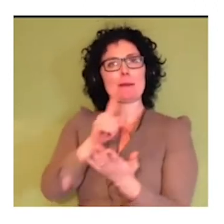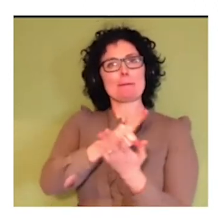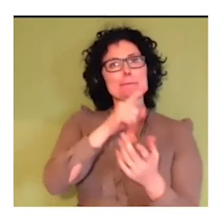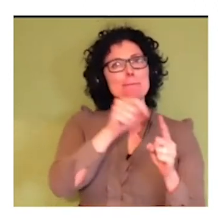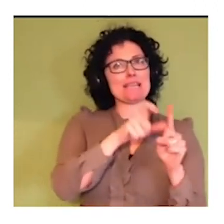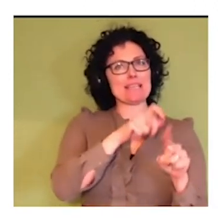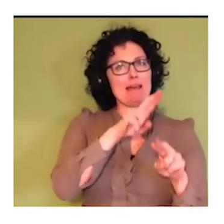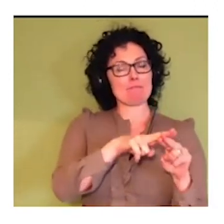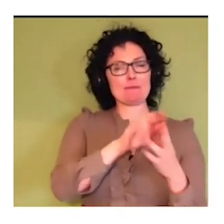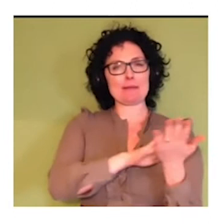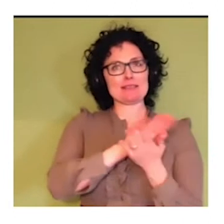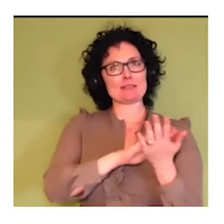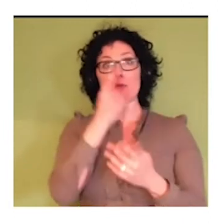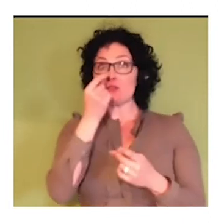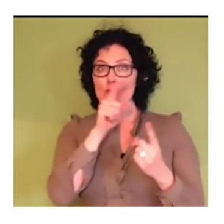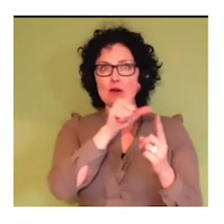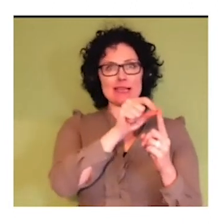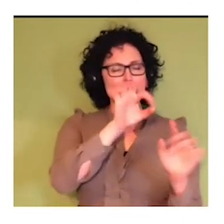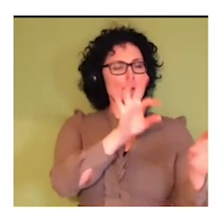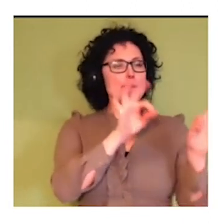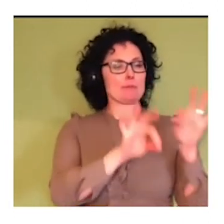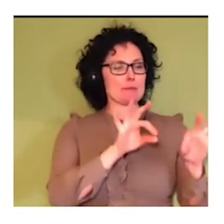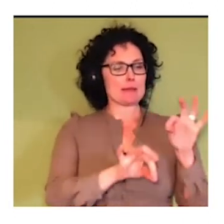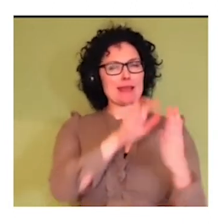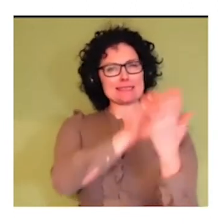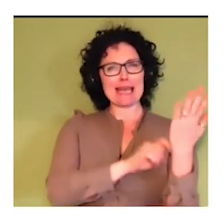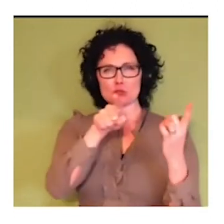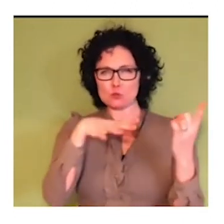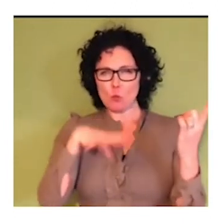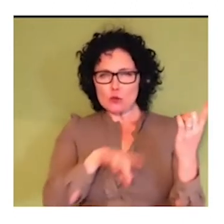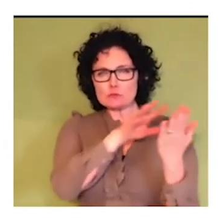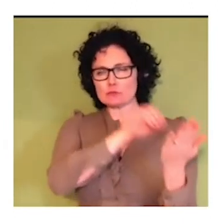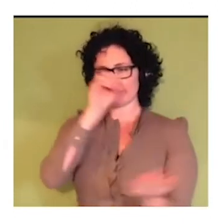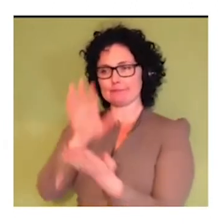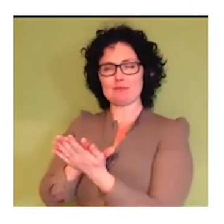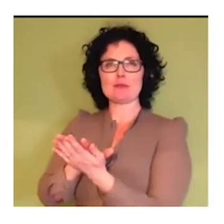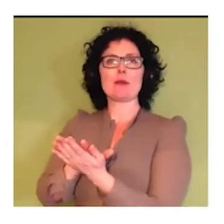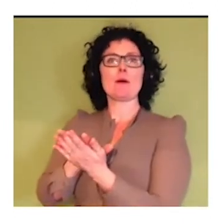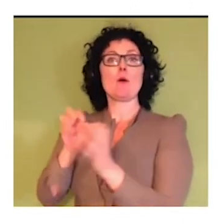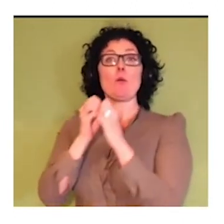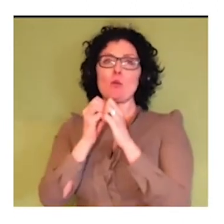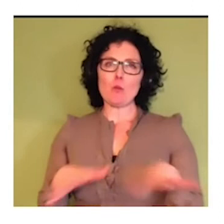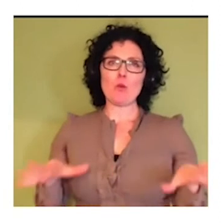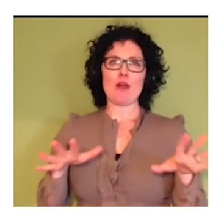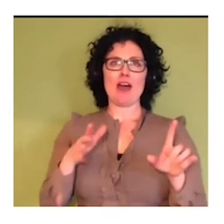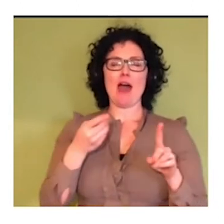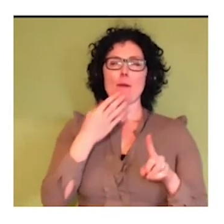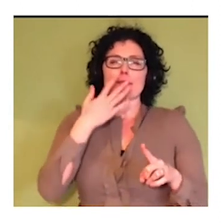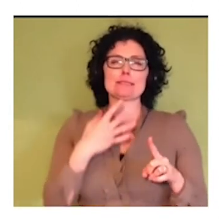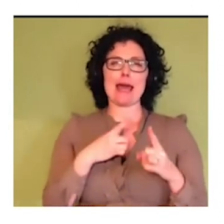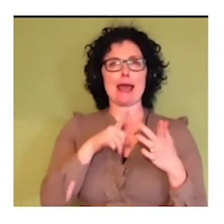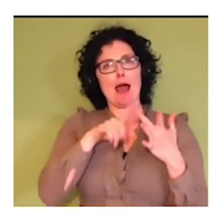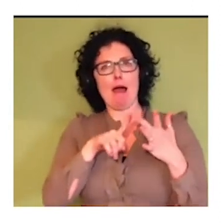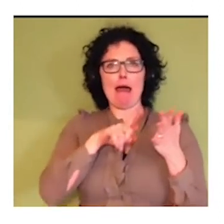possible to extract the exact text from it without those problems of optical character recognition. There are some